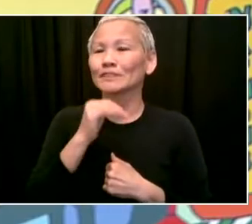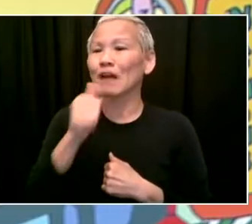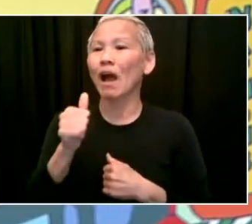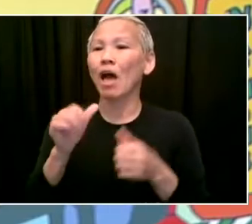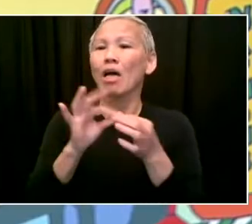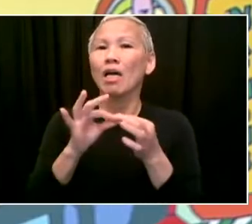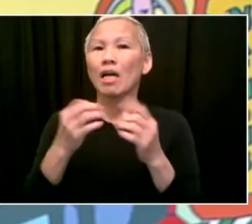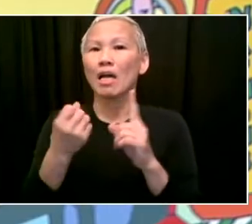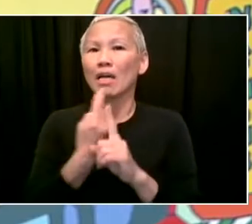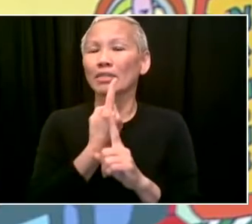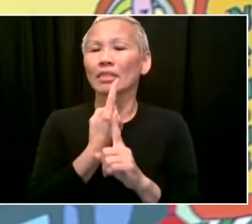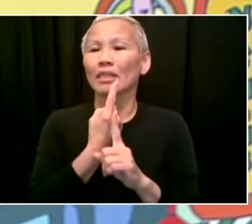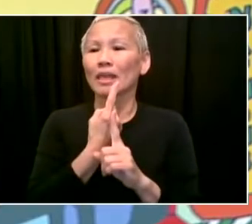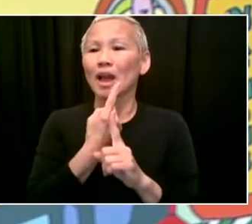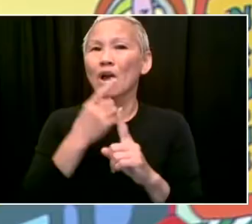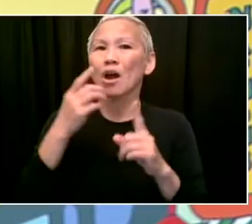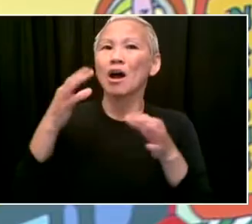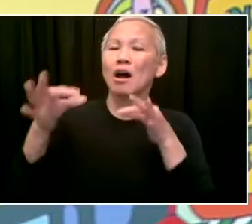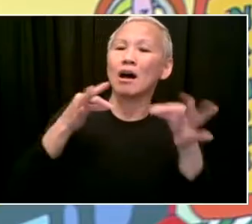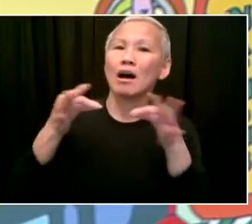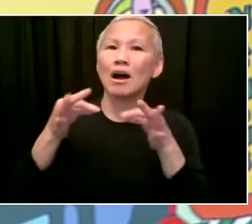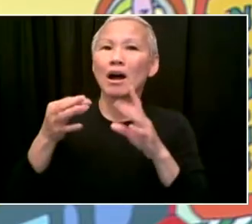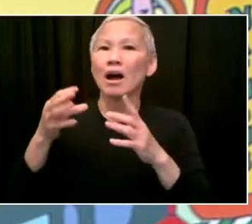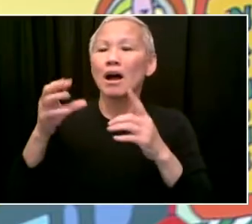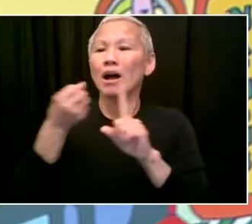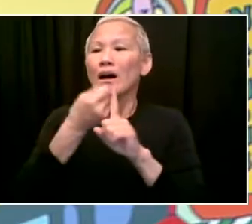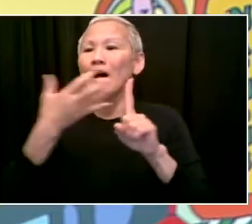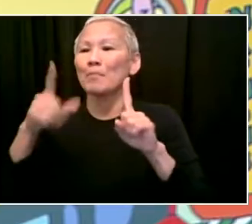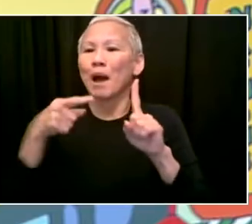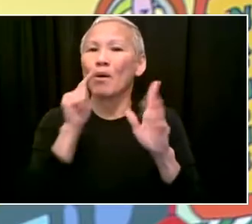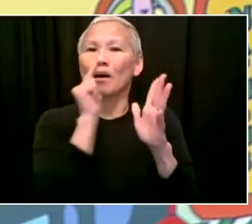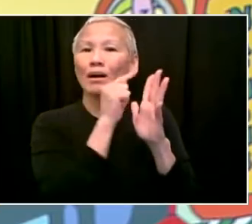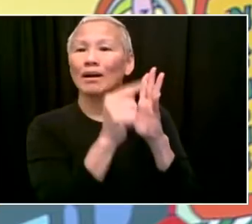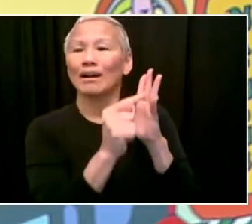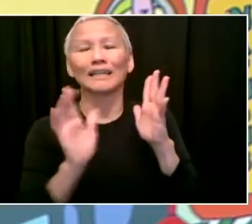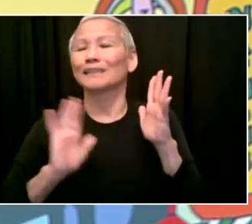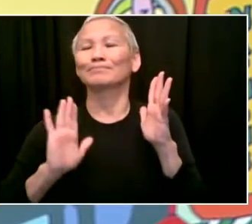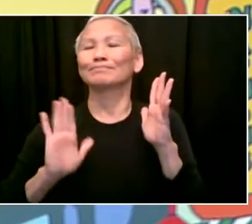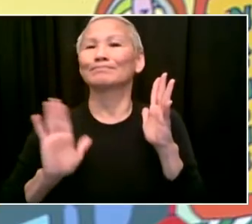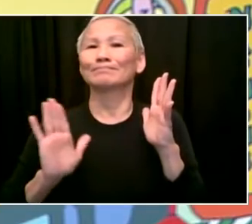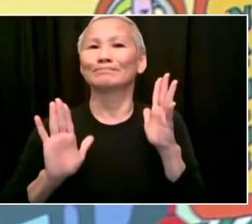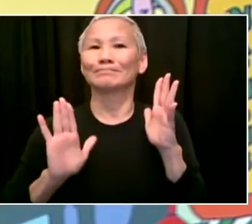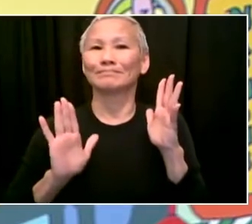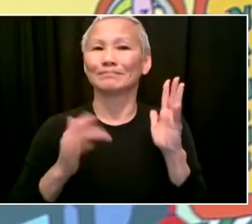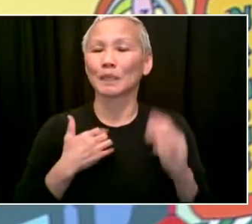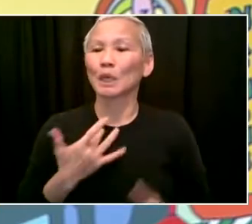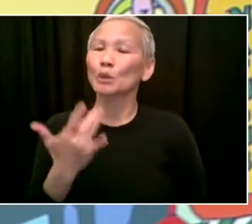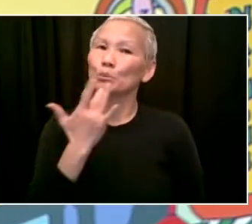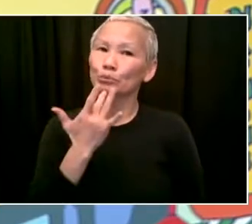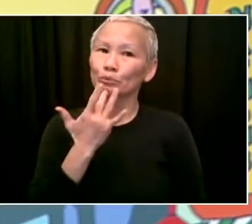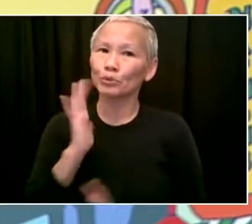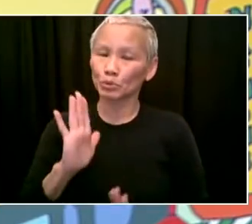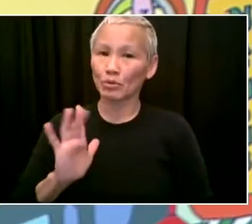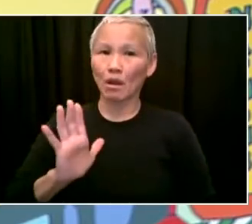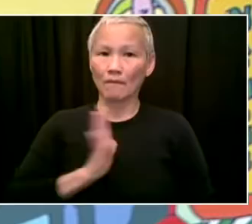I feel at any point that I want to offer a specific evaluation of any candidate or